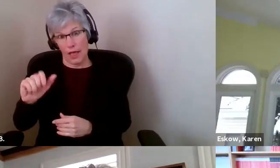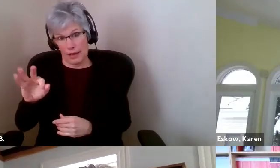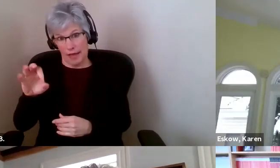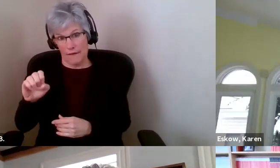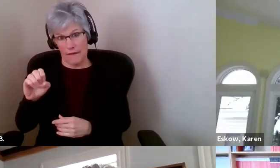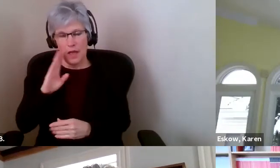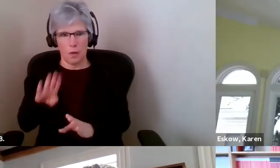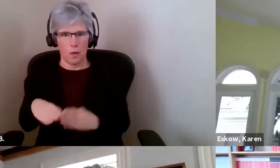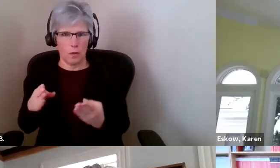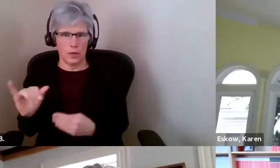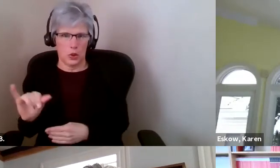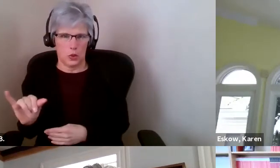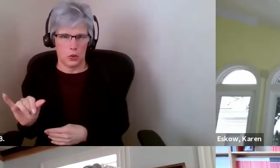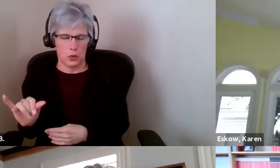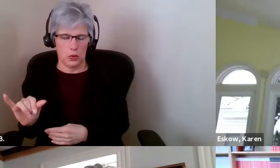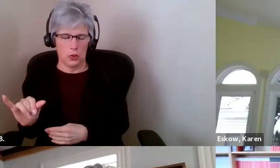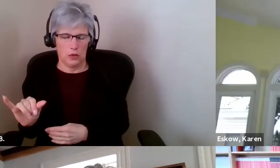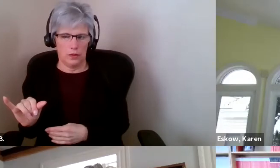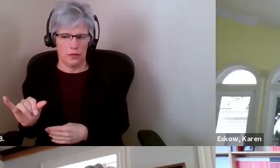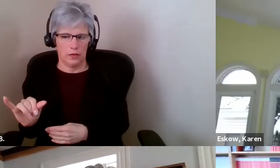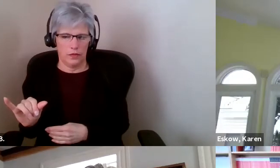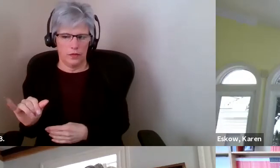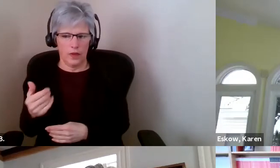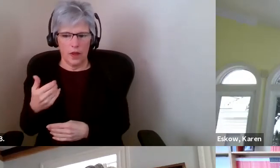open. And by the way, we have